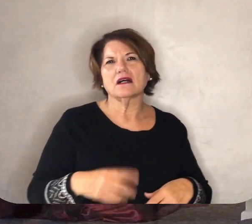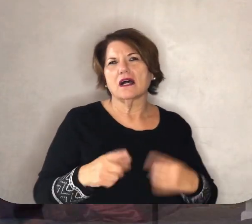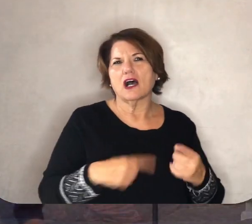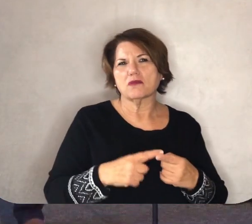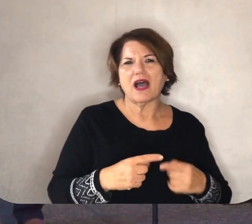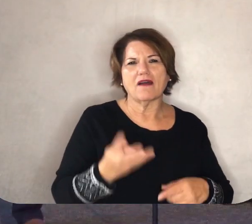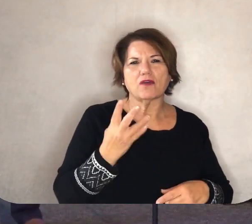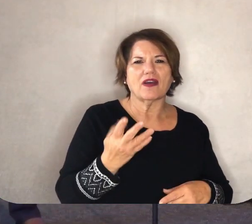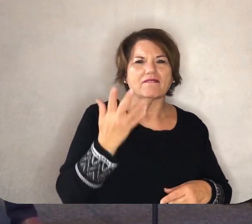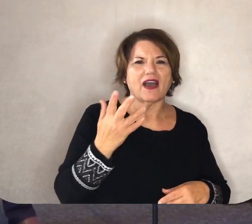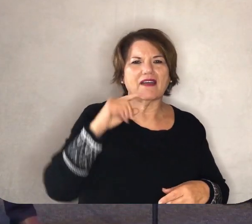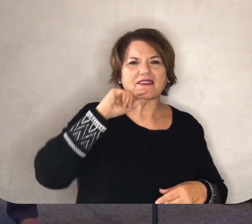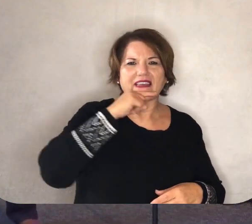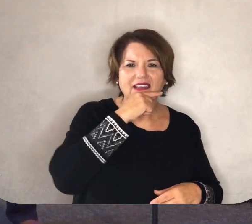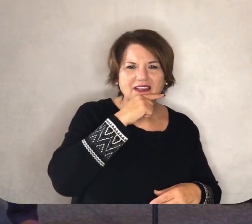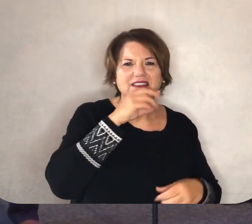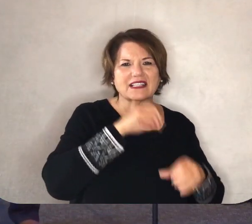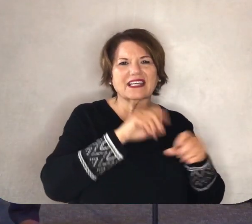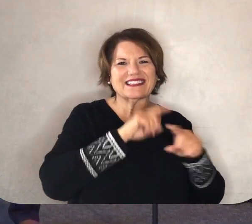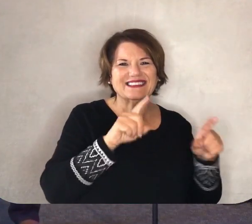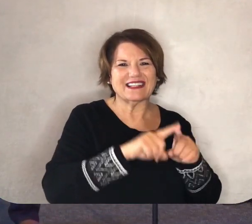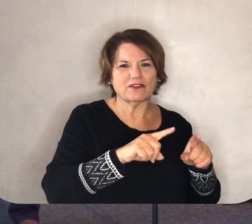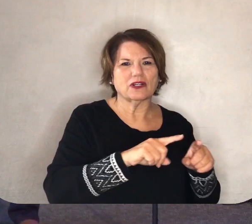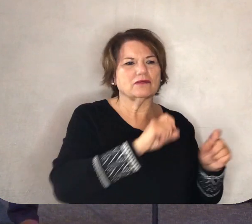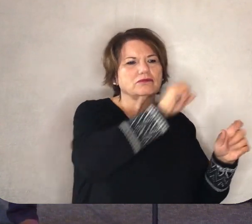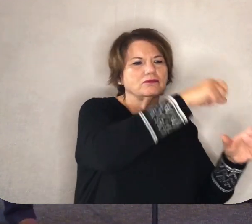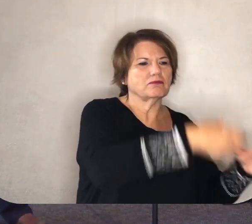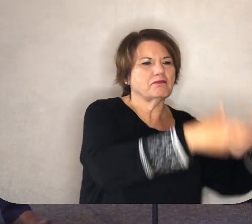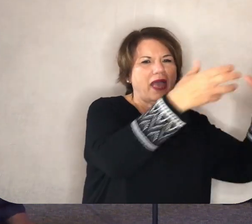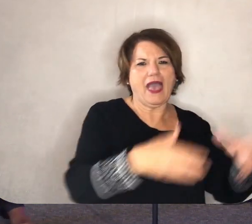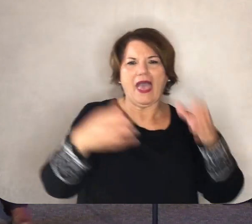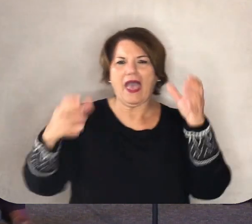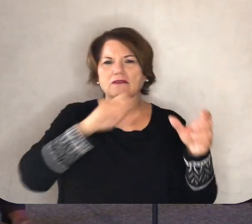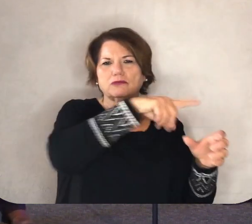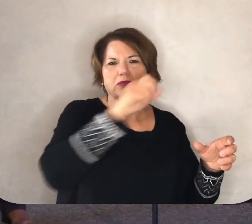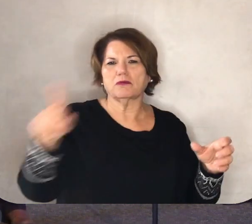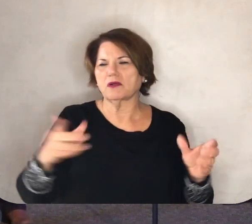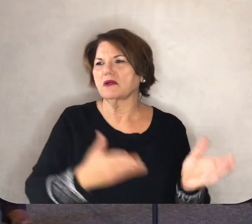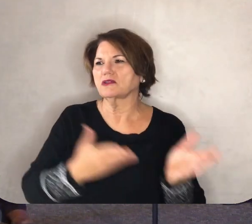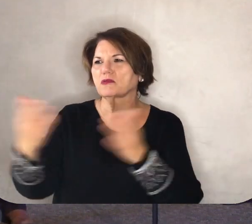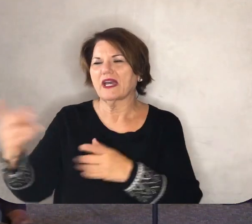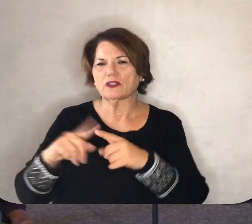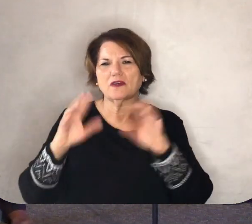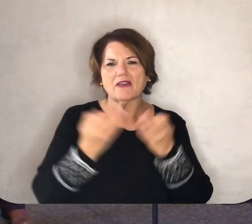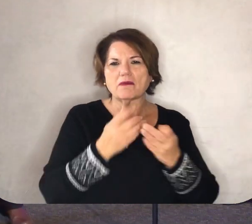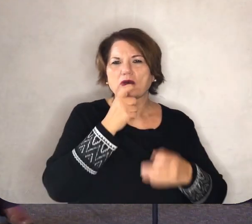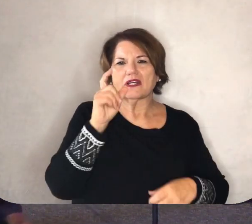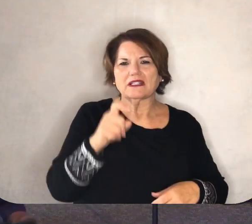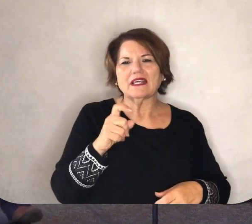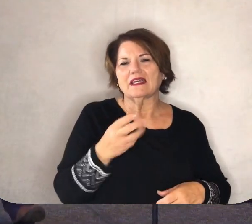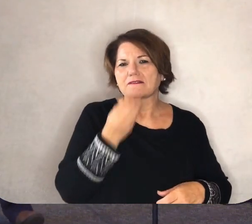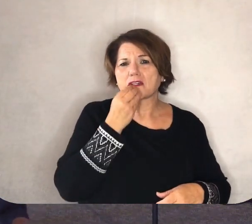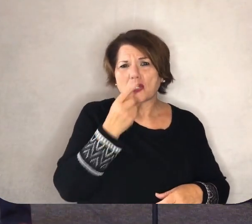four or five carrots and put them into different bags that were going to be going to different families. And you would think little old